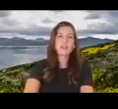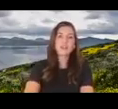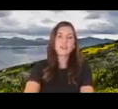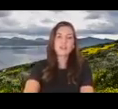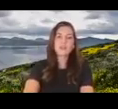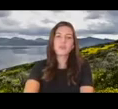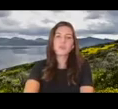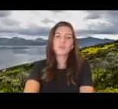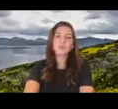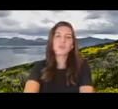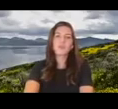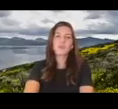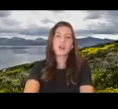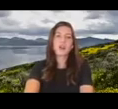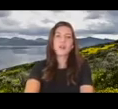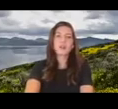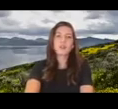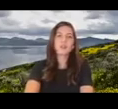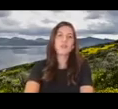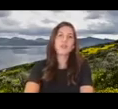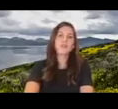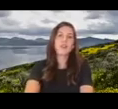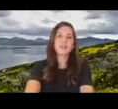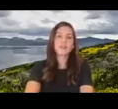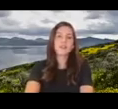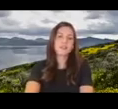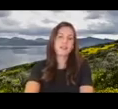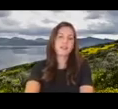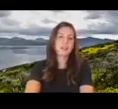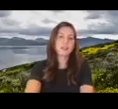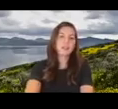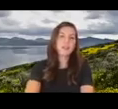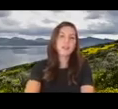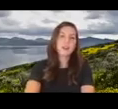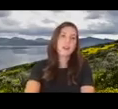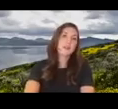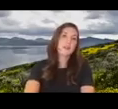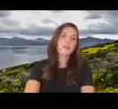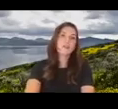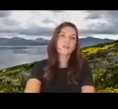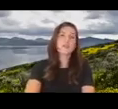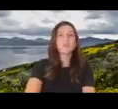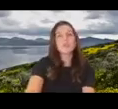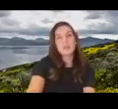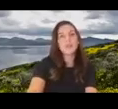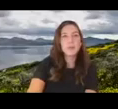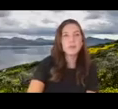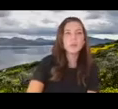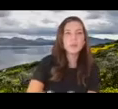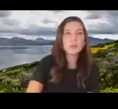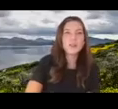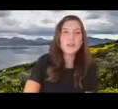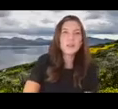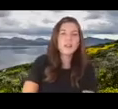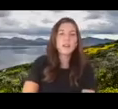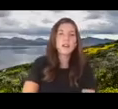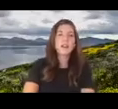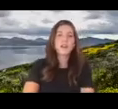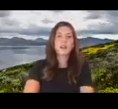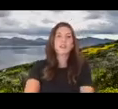asked individuals what is the most common or the main way that they send money. Some of these people could be